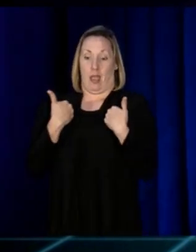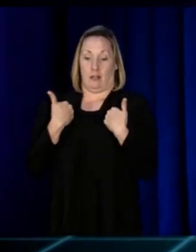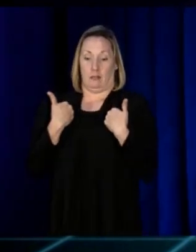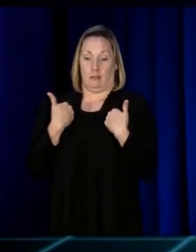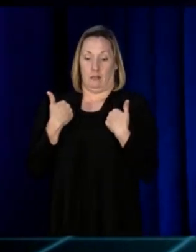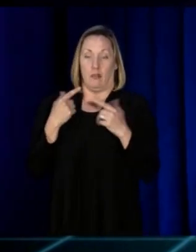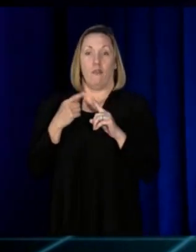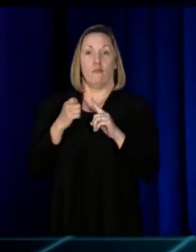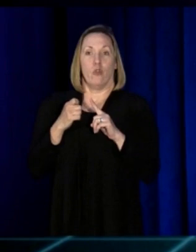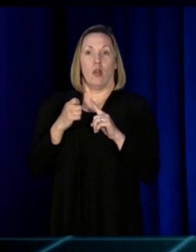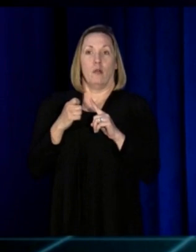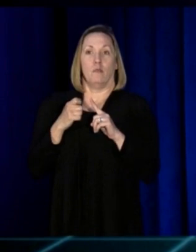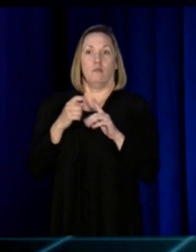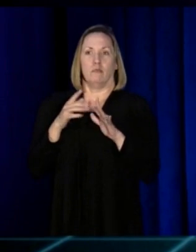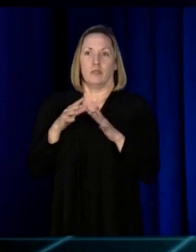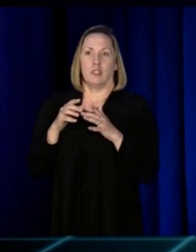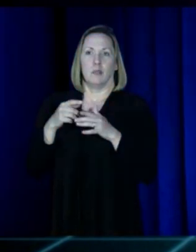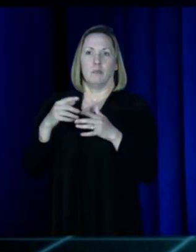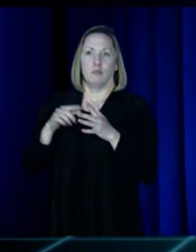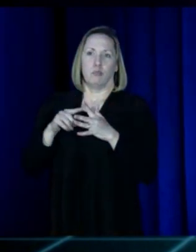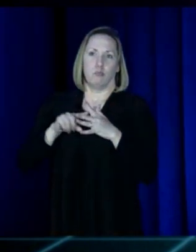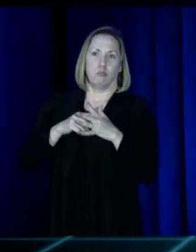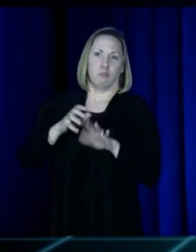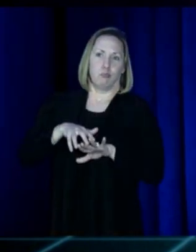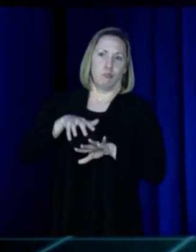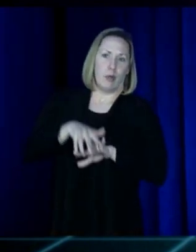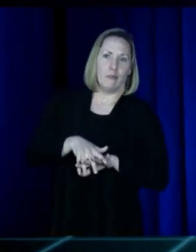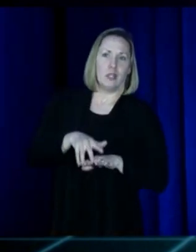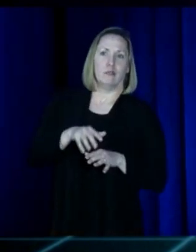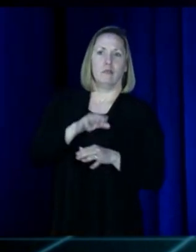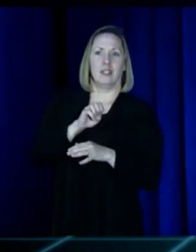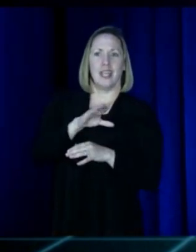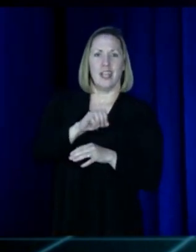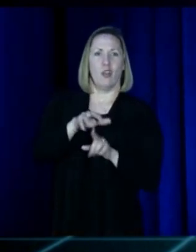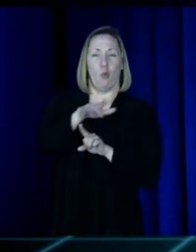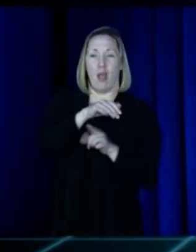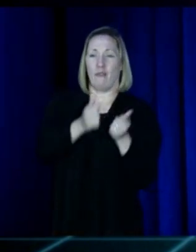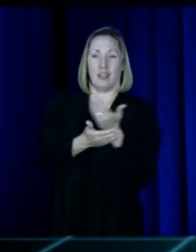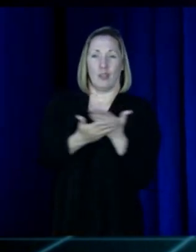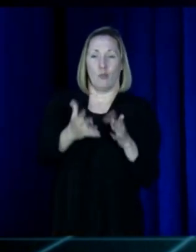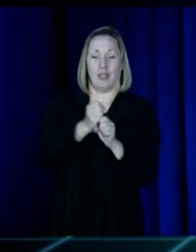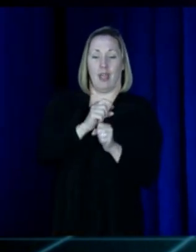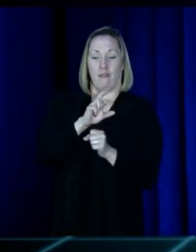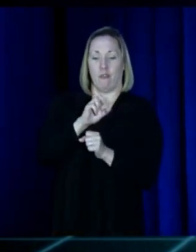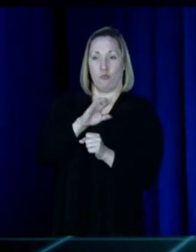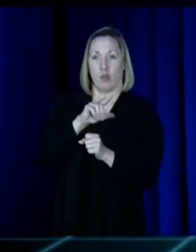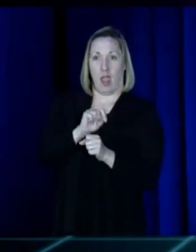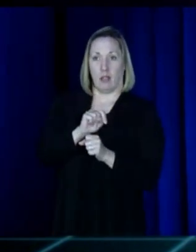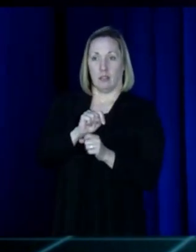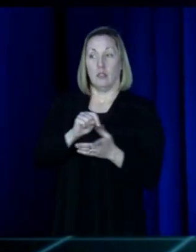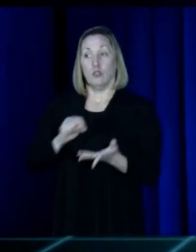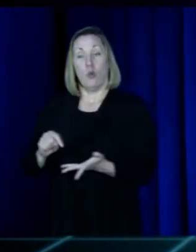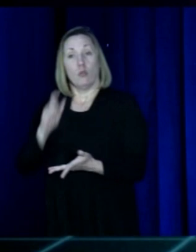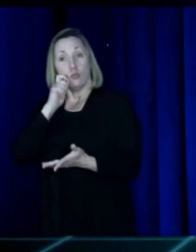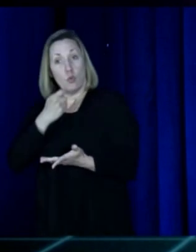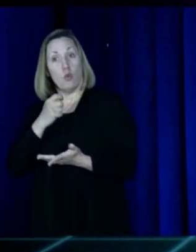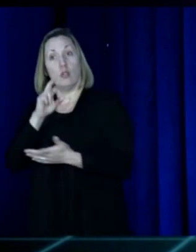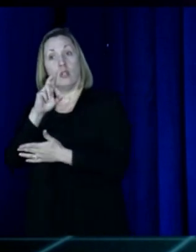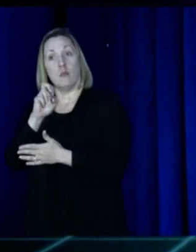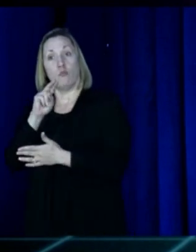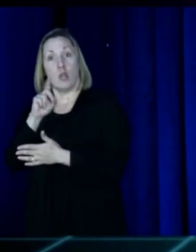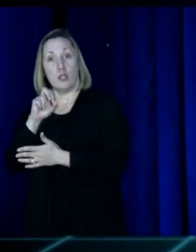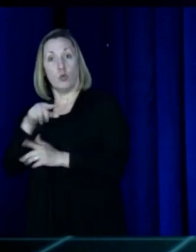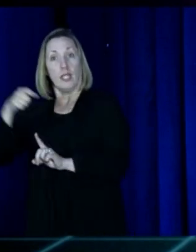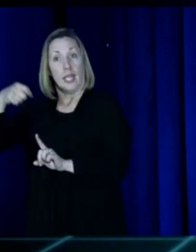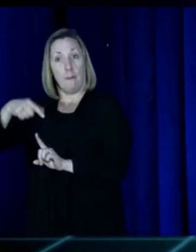from the composability and the primitives and the ecosystem that we've gotten in React. So this is cool, I'm rendering an input, but maybe I want to go